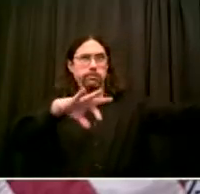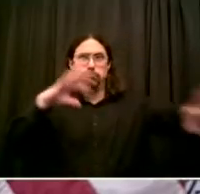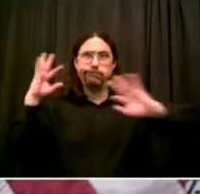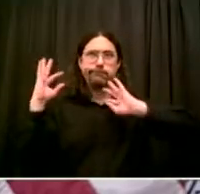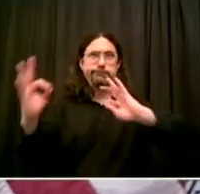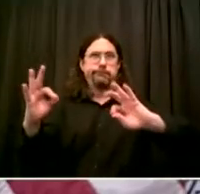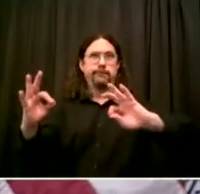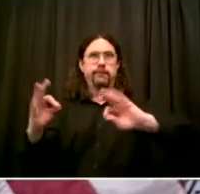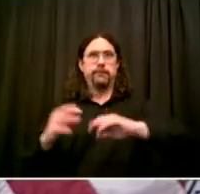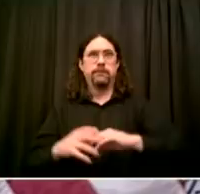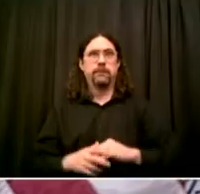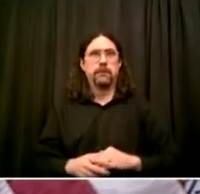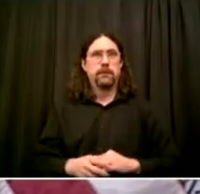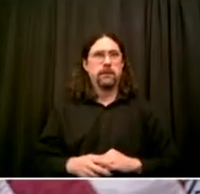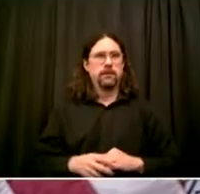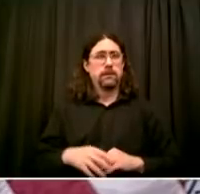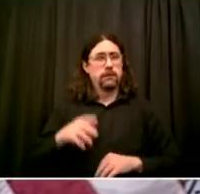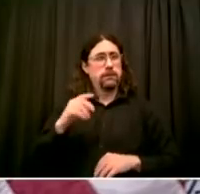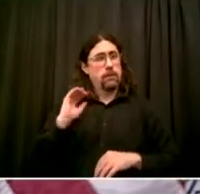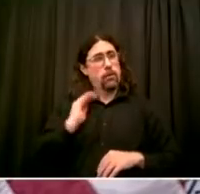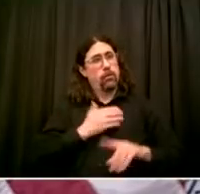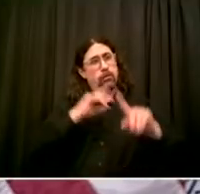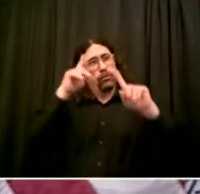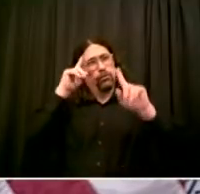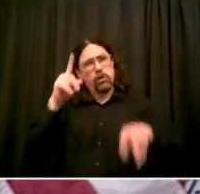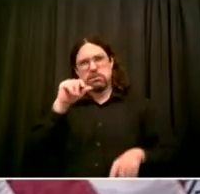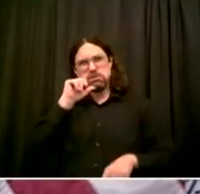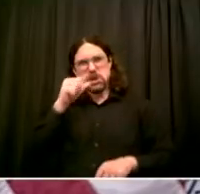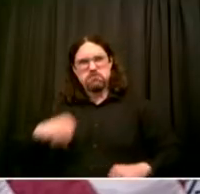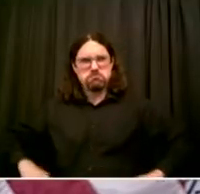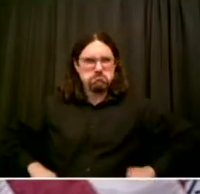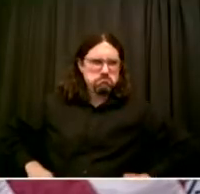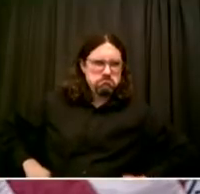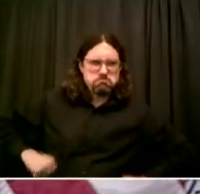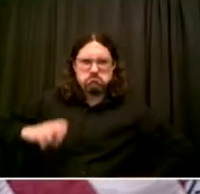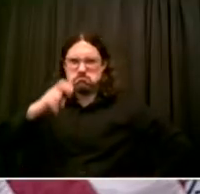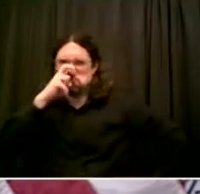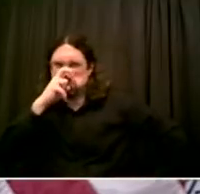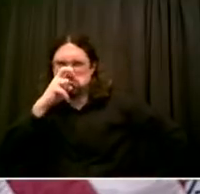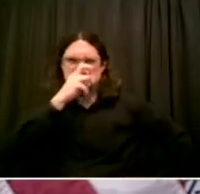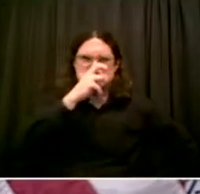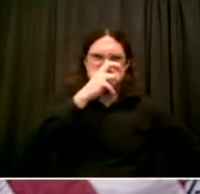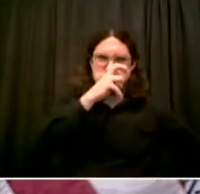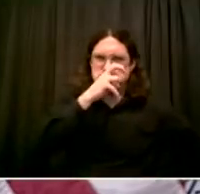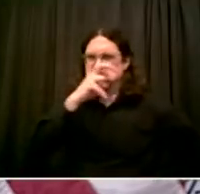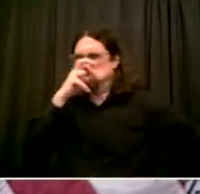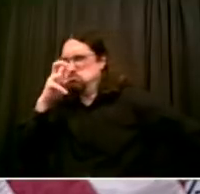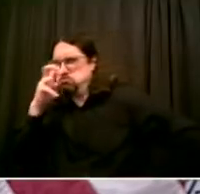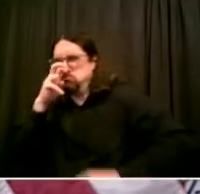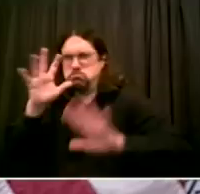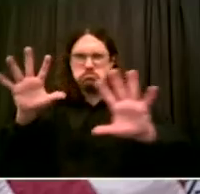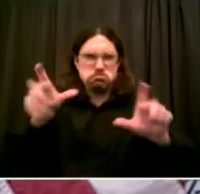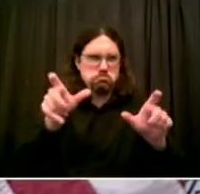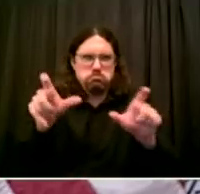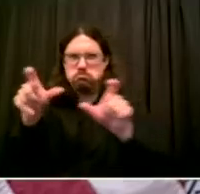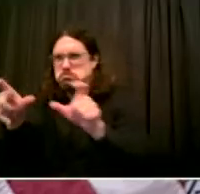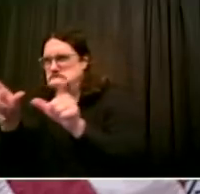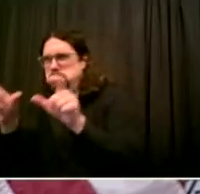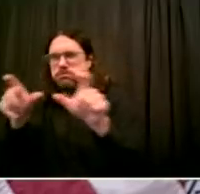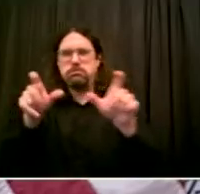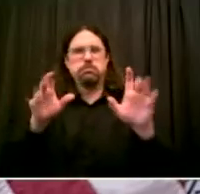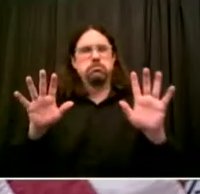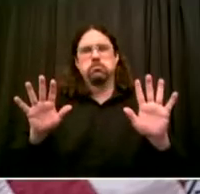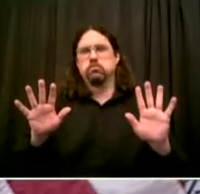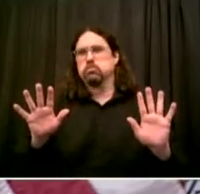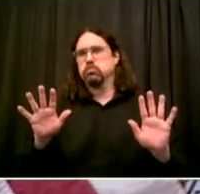So now what happens in this next phase is, you're talking about a very substantial number of businesses in phase one,